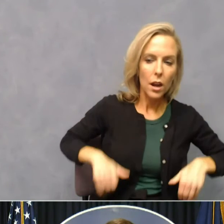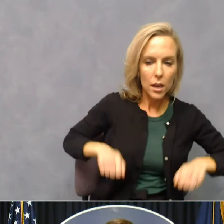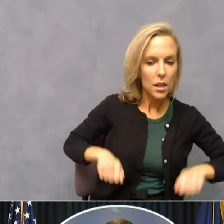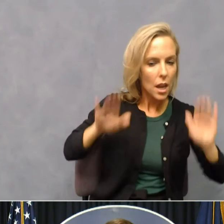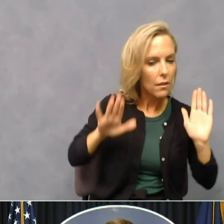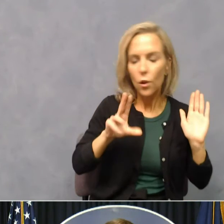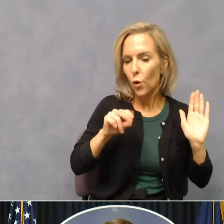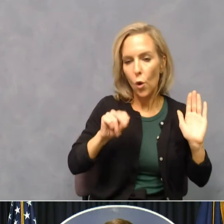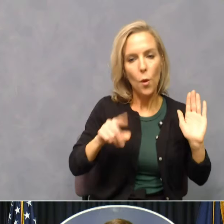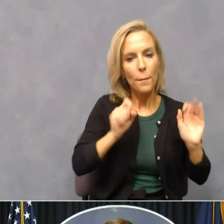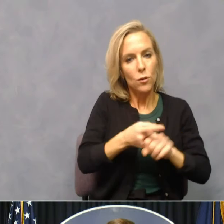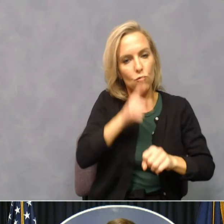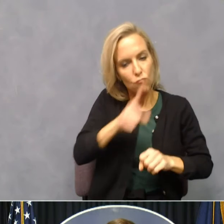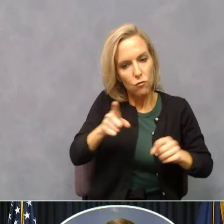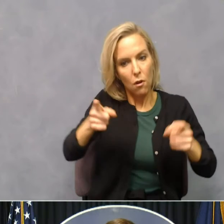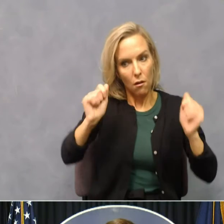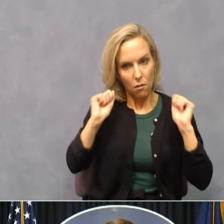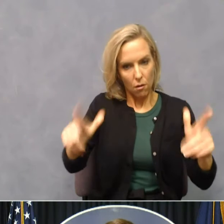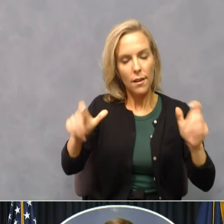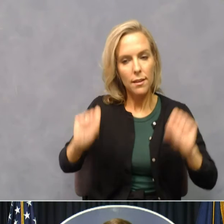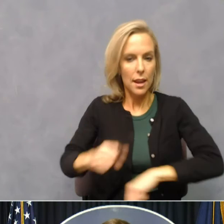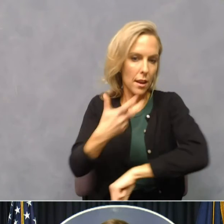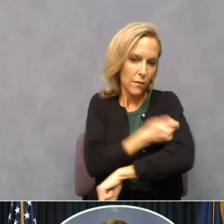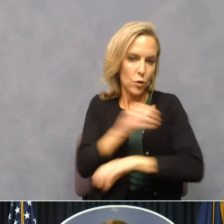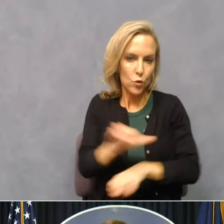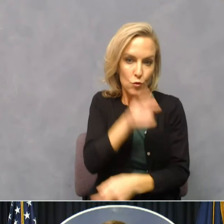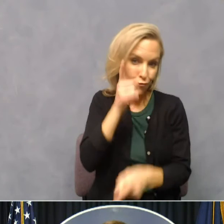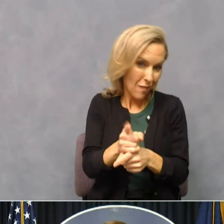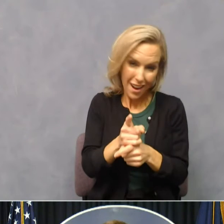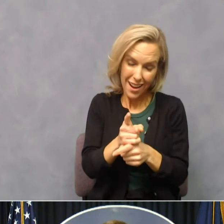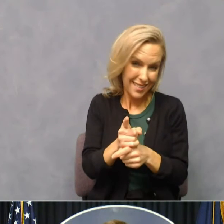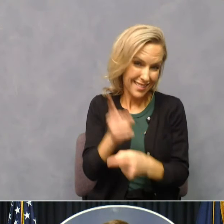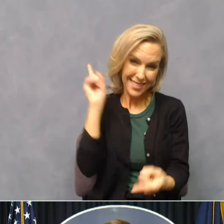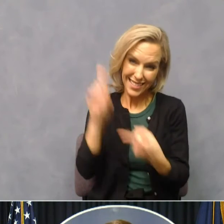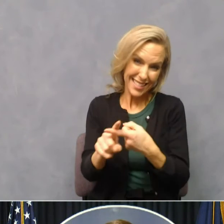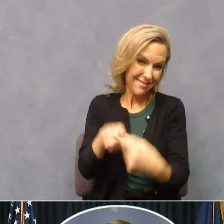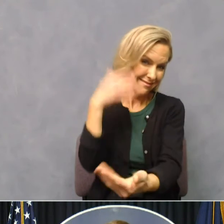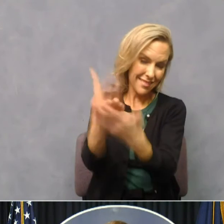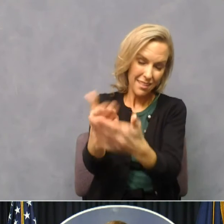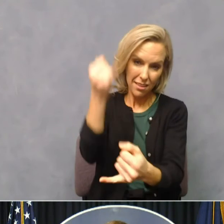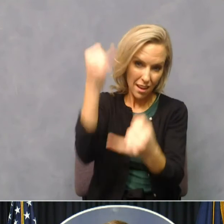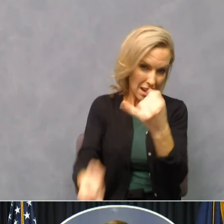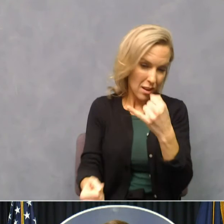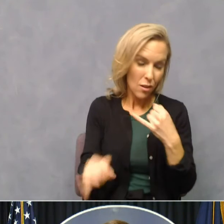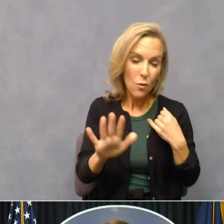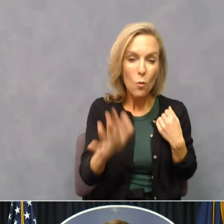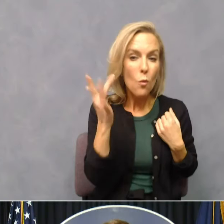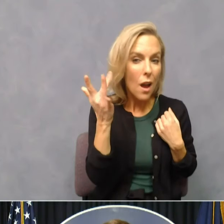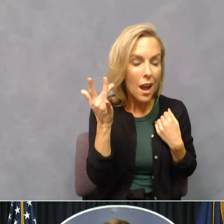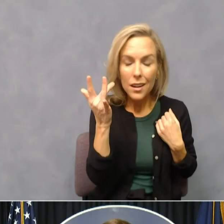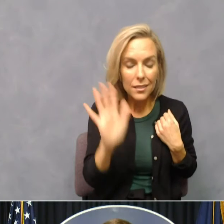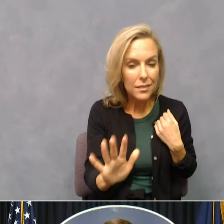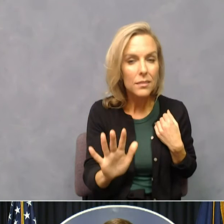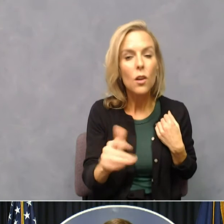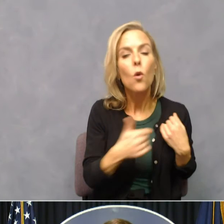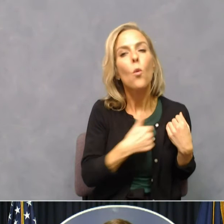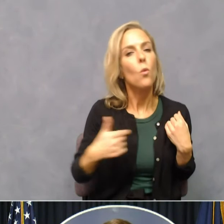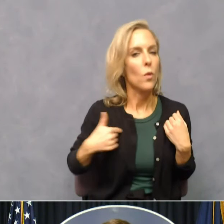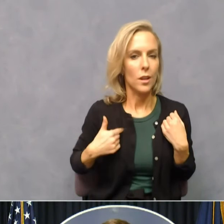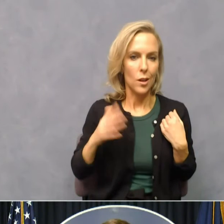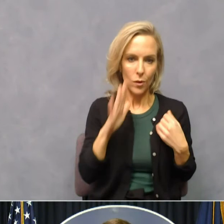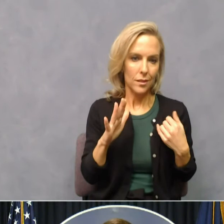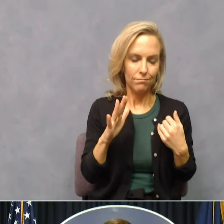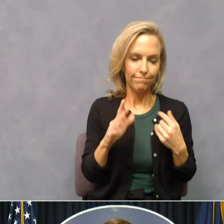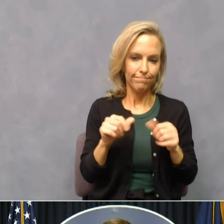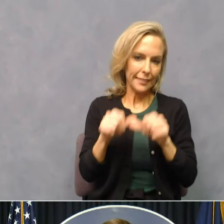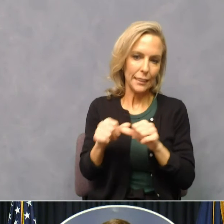can get this vaccine that we do things right all the way to the end, because otherwise we are going to sustain losses. We're